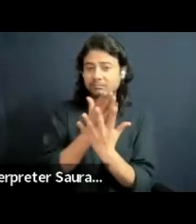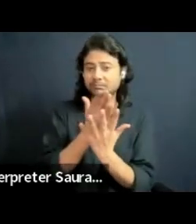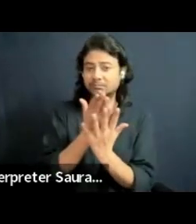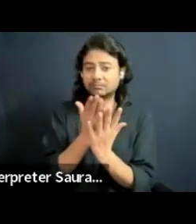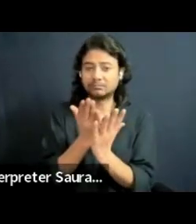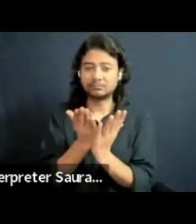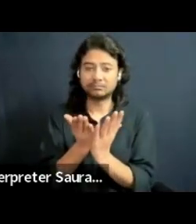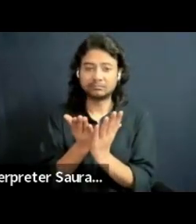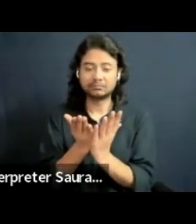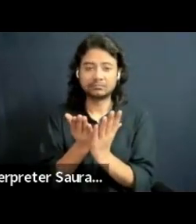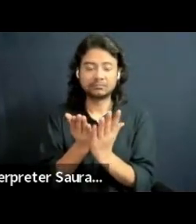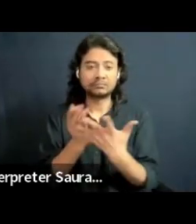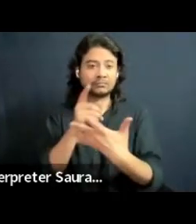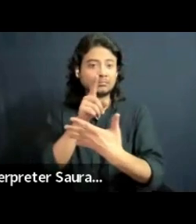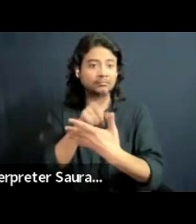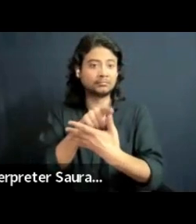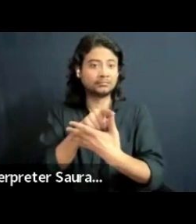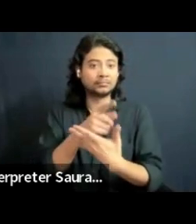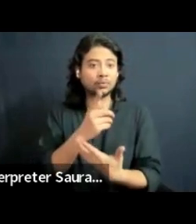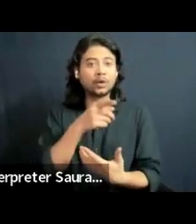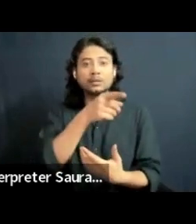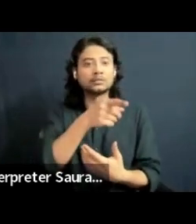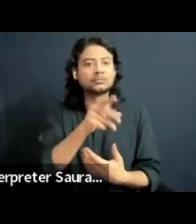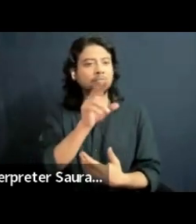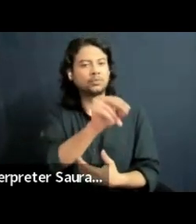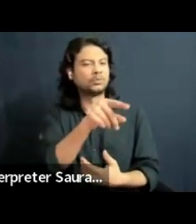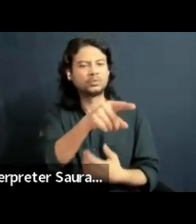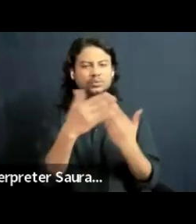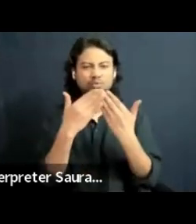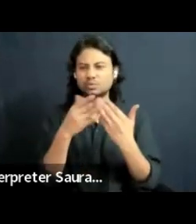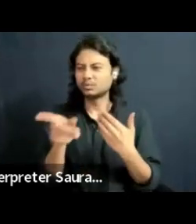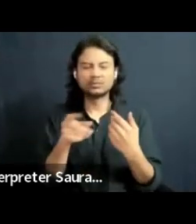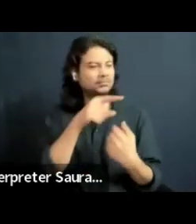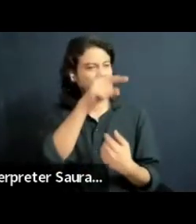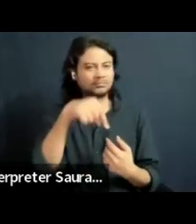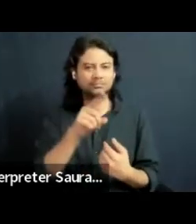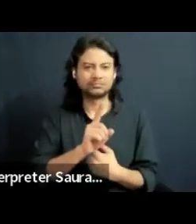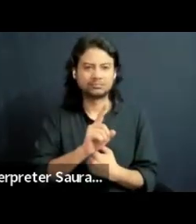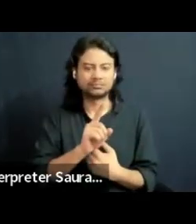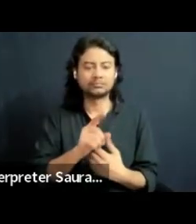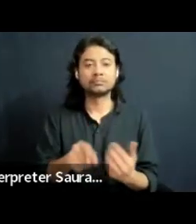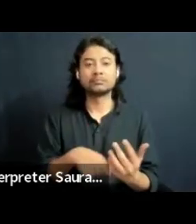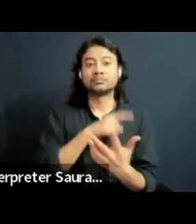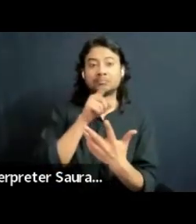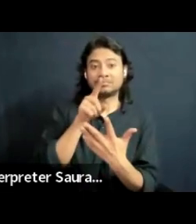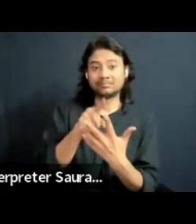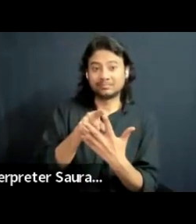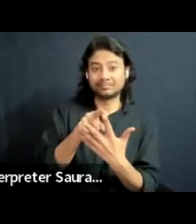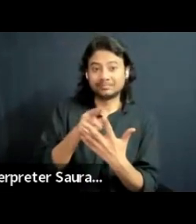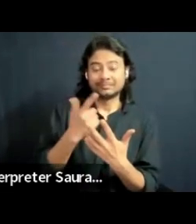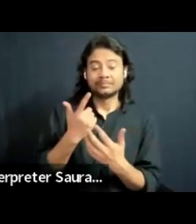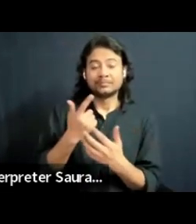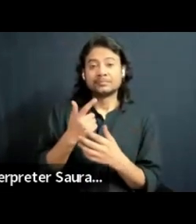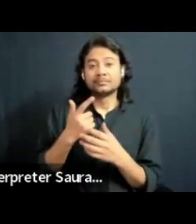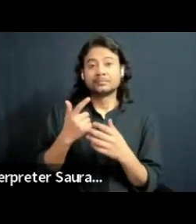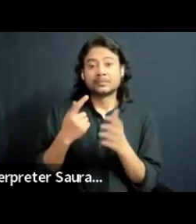discrimination. No, she can't come to our school. The other thing is, oh yeah, of course we'll take her after the RTE Act we hear. Of course she